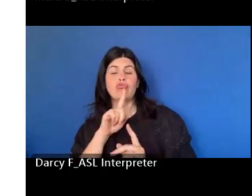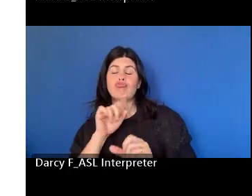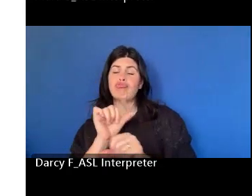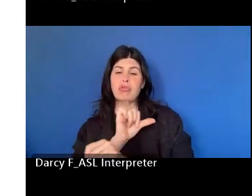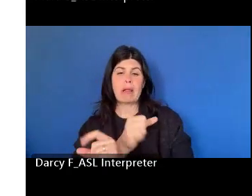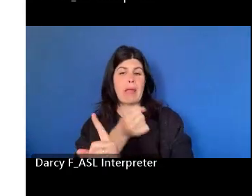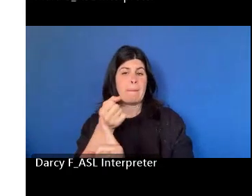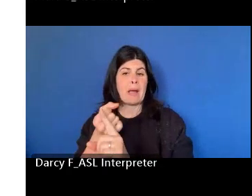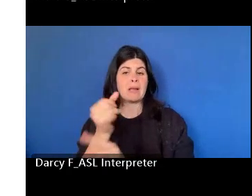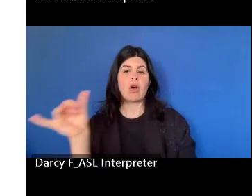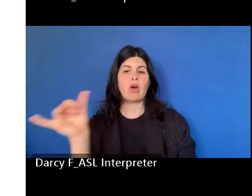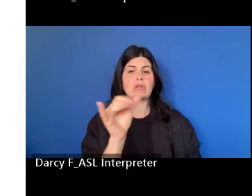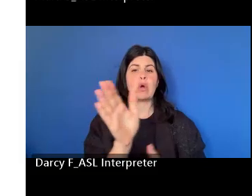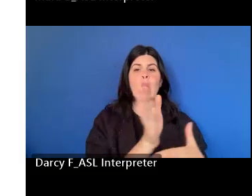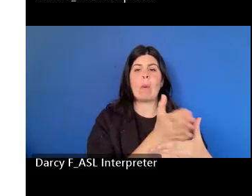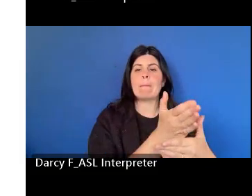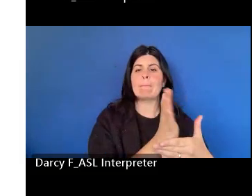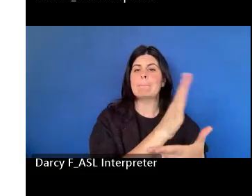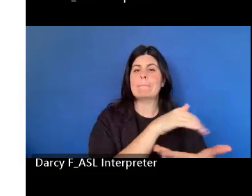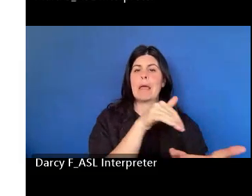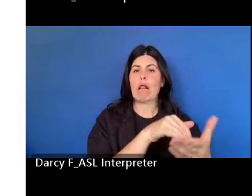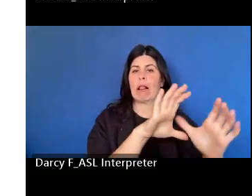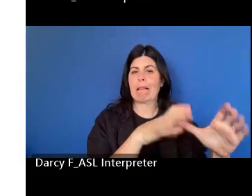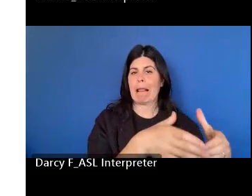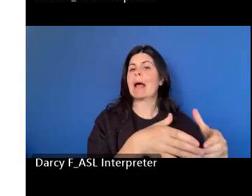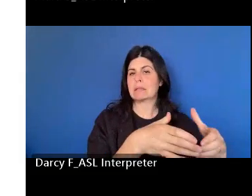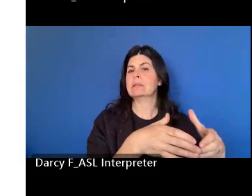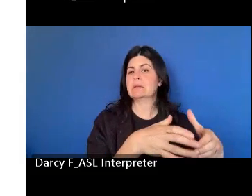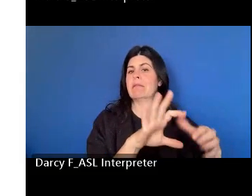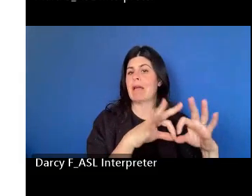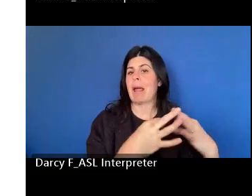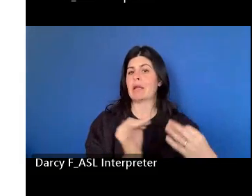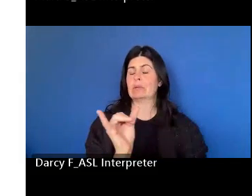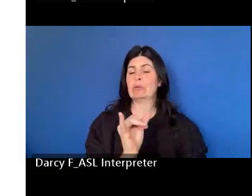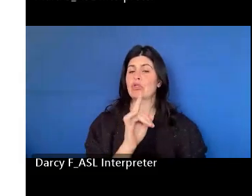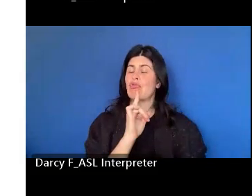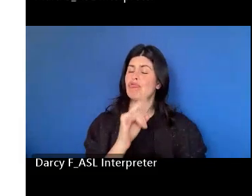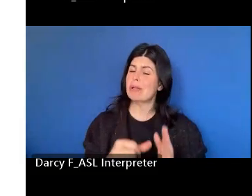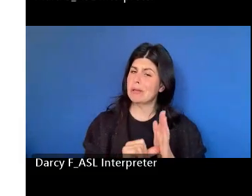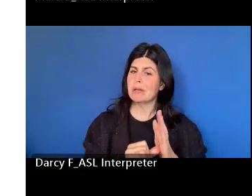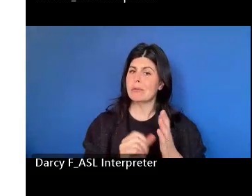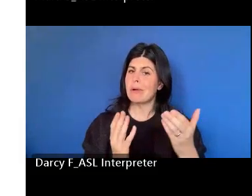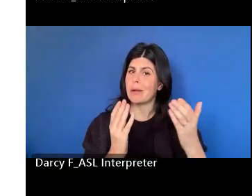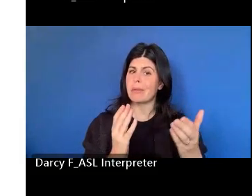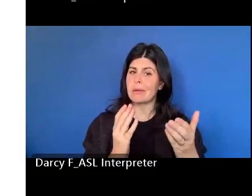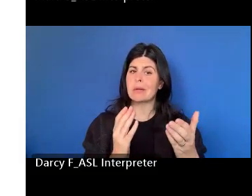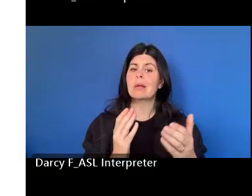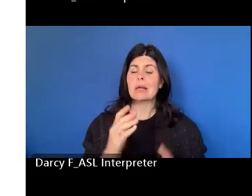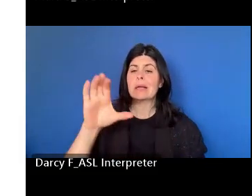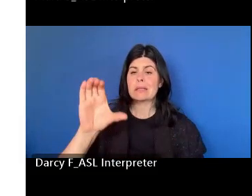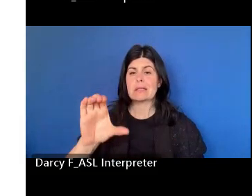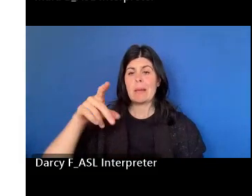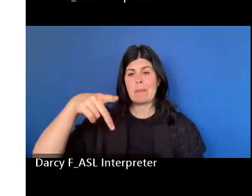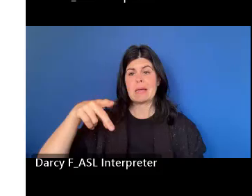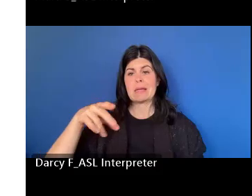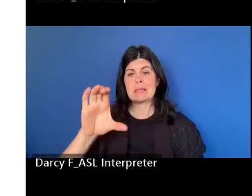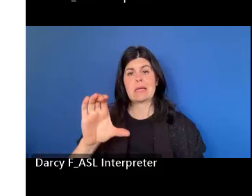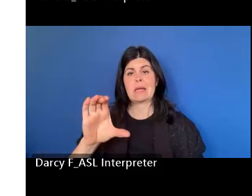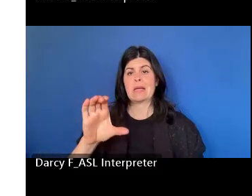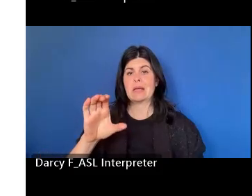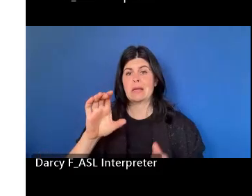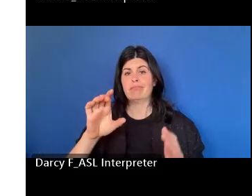class families. So I would really highly, recommend that you guys or the CPUC takes a second look at this, because this is going to be